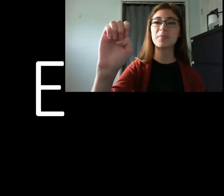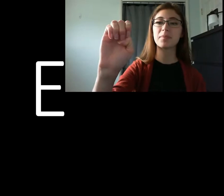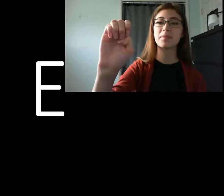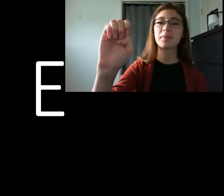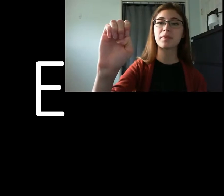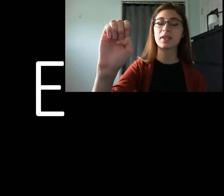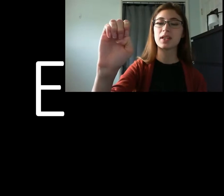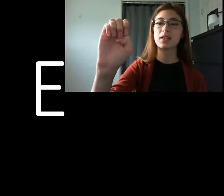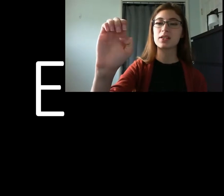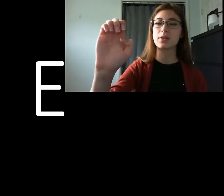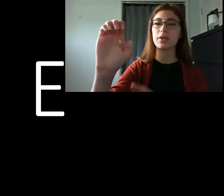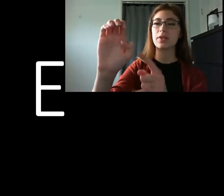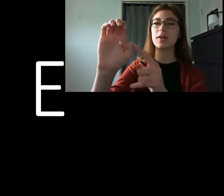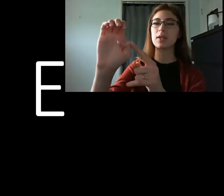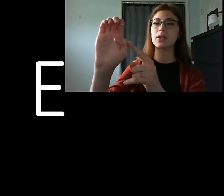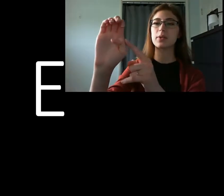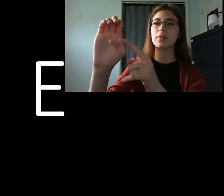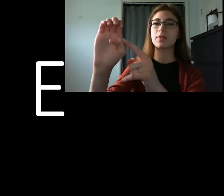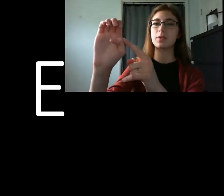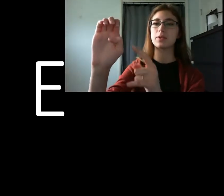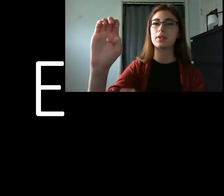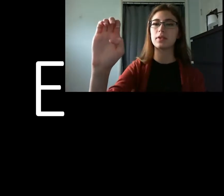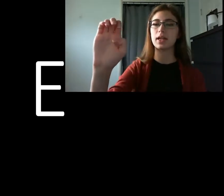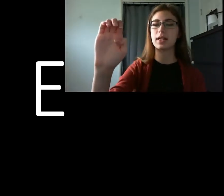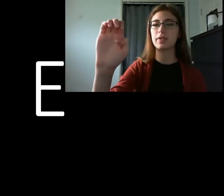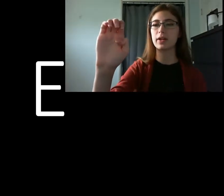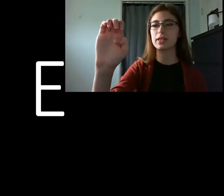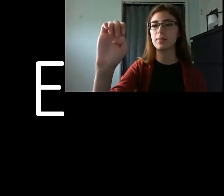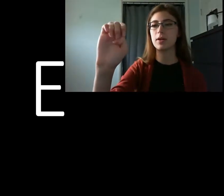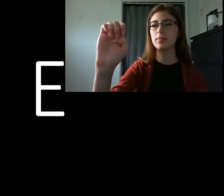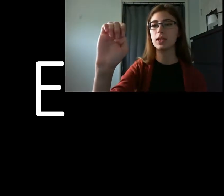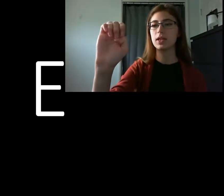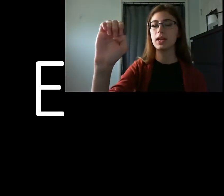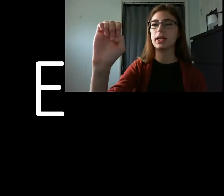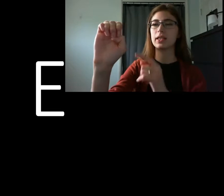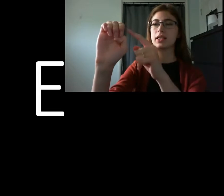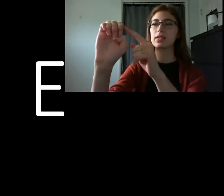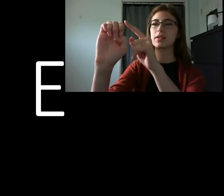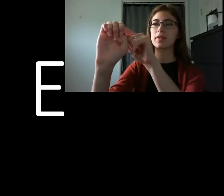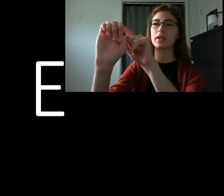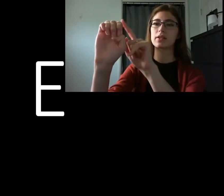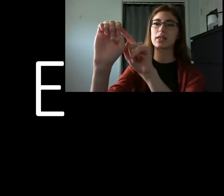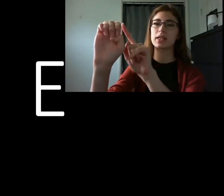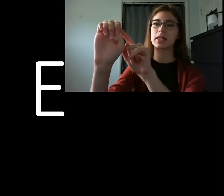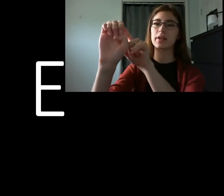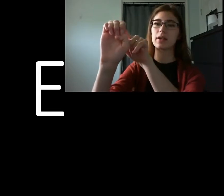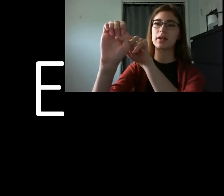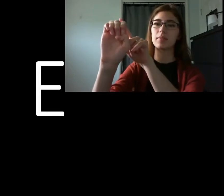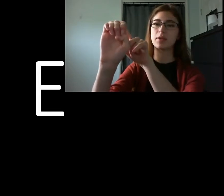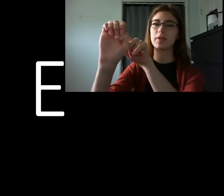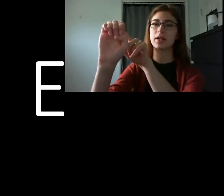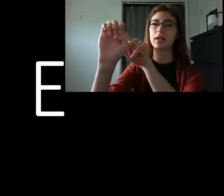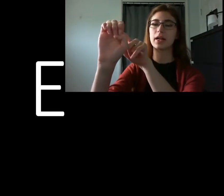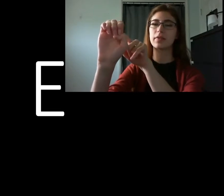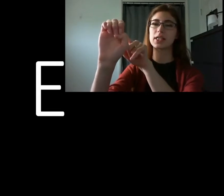E. So your thumb is going to fold kind of across your palm. And then these 2 fingers, your index finger and